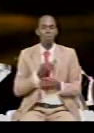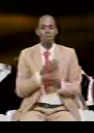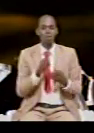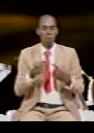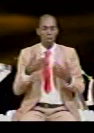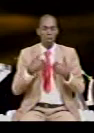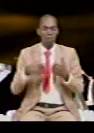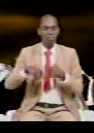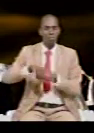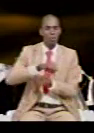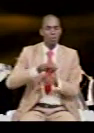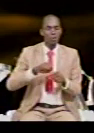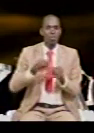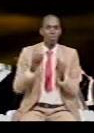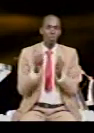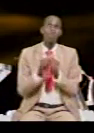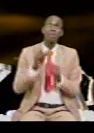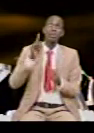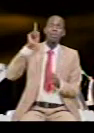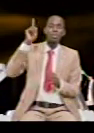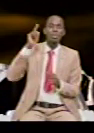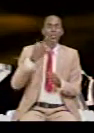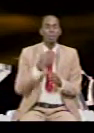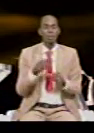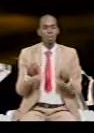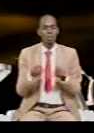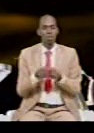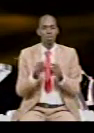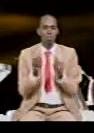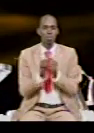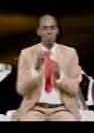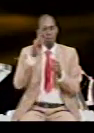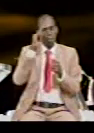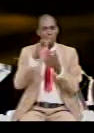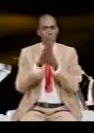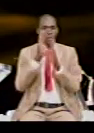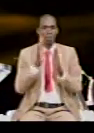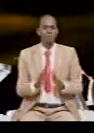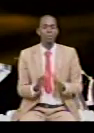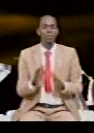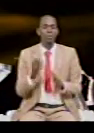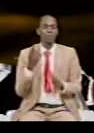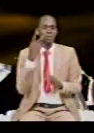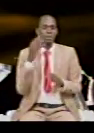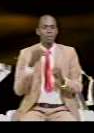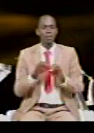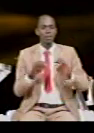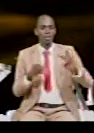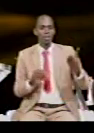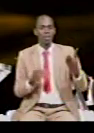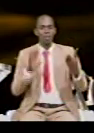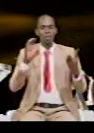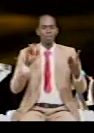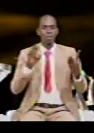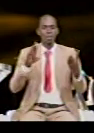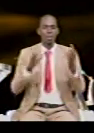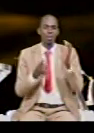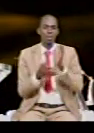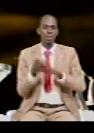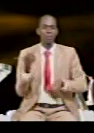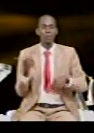fellowship around him and then around the people of God. In 2 Corinthians chapter 4, chapter 6